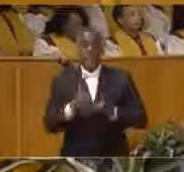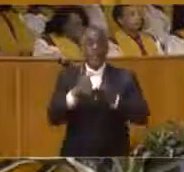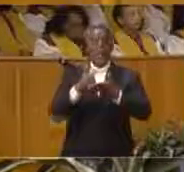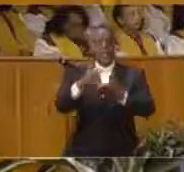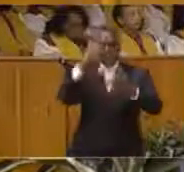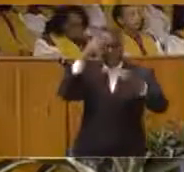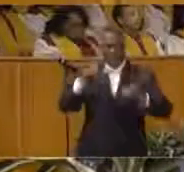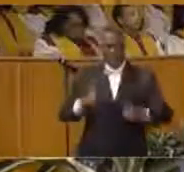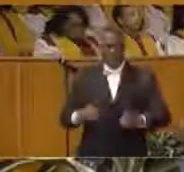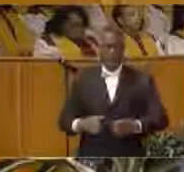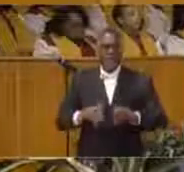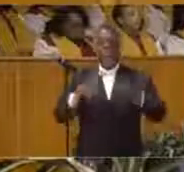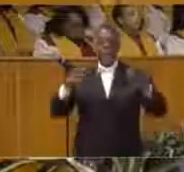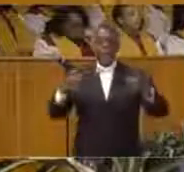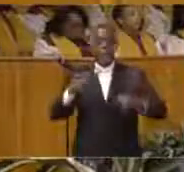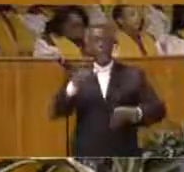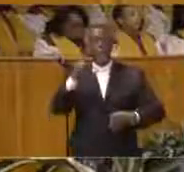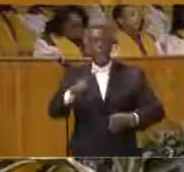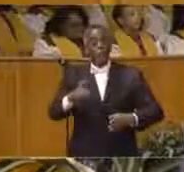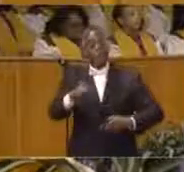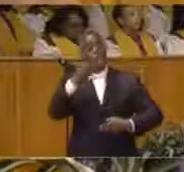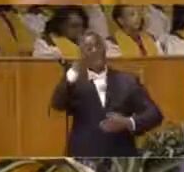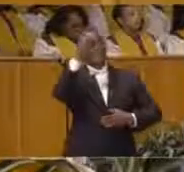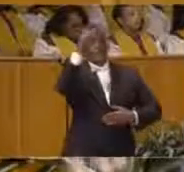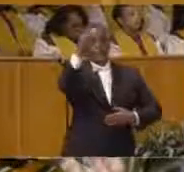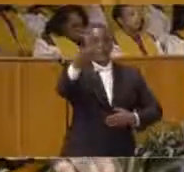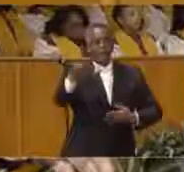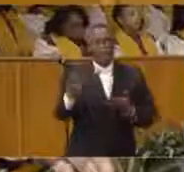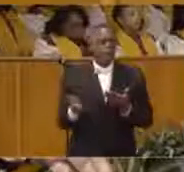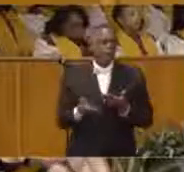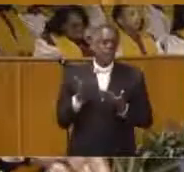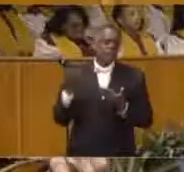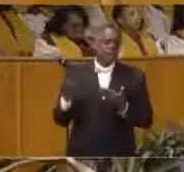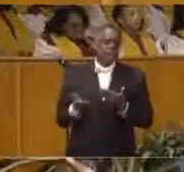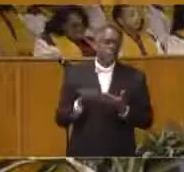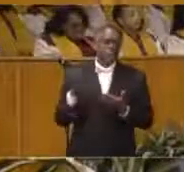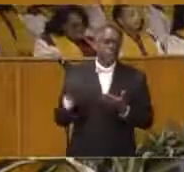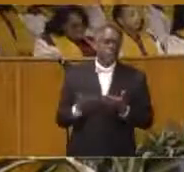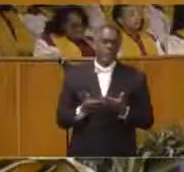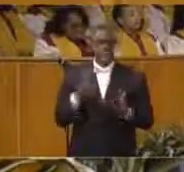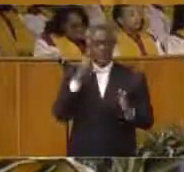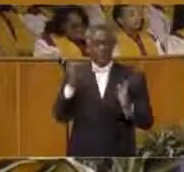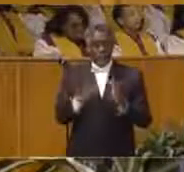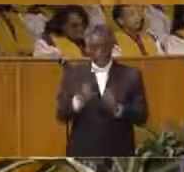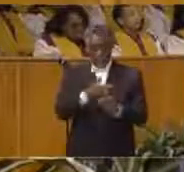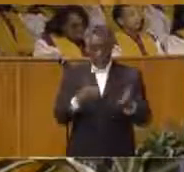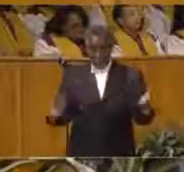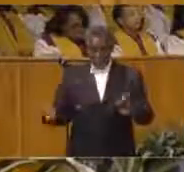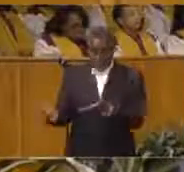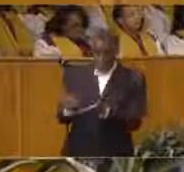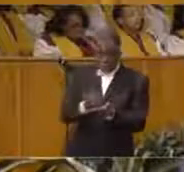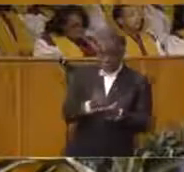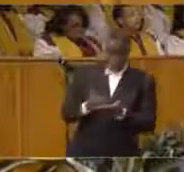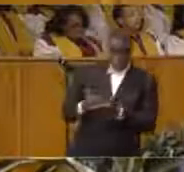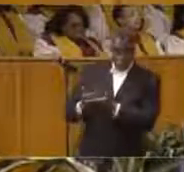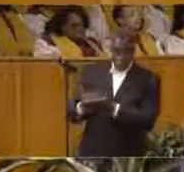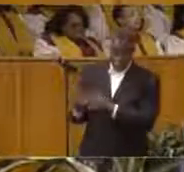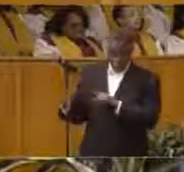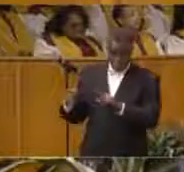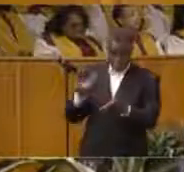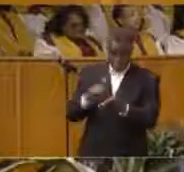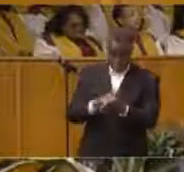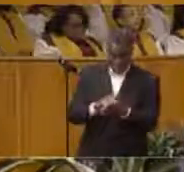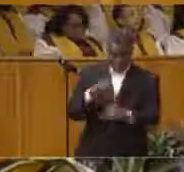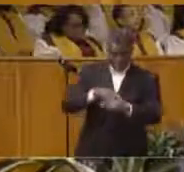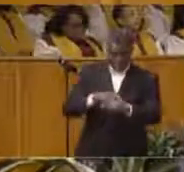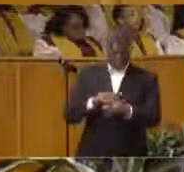determine how much you're supposed to give. It's real simple. Look at everything you've earned in a giving earning